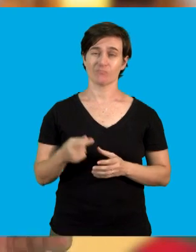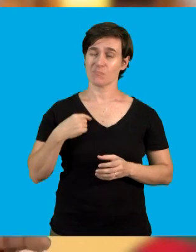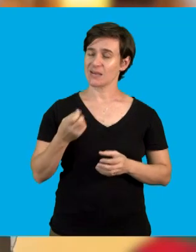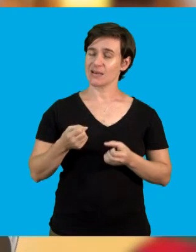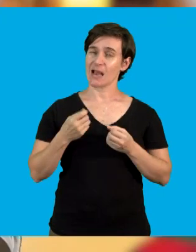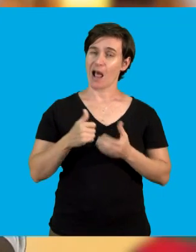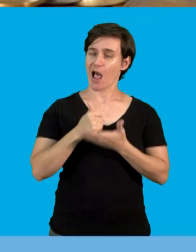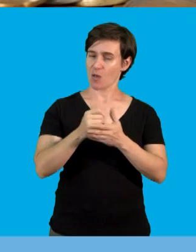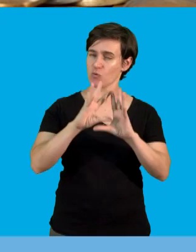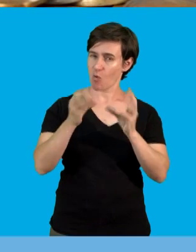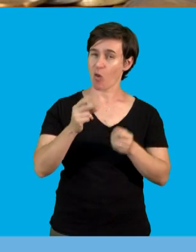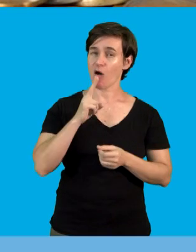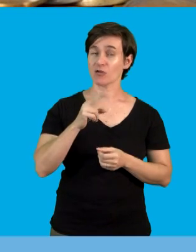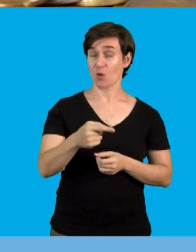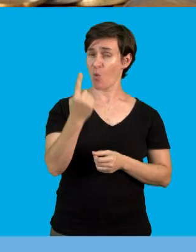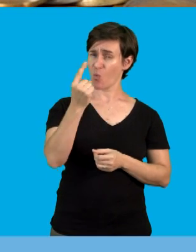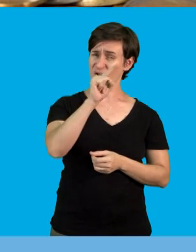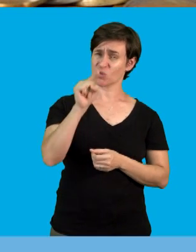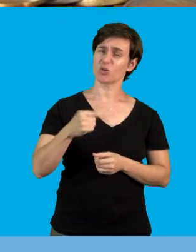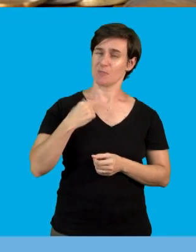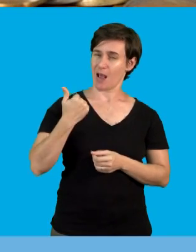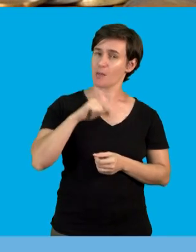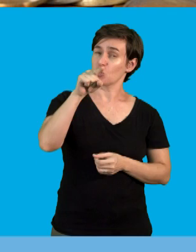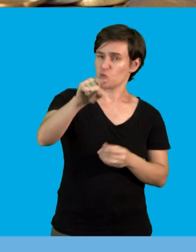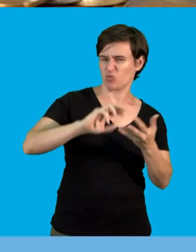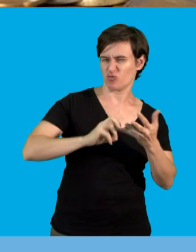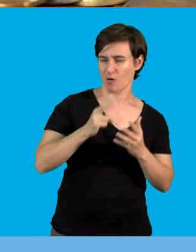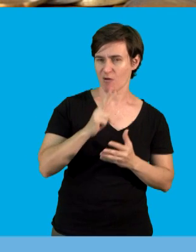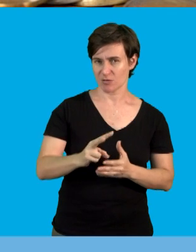the questions answered for you, this is the only question